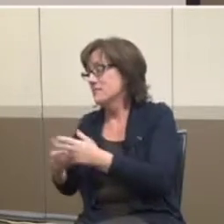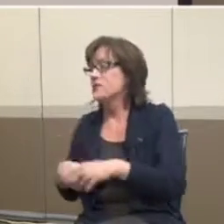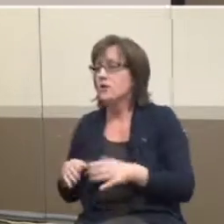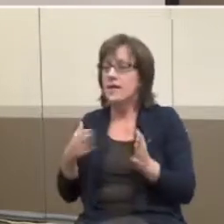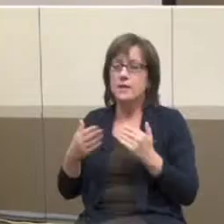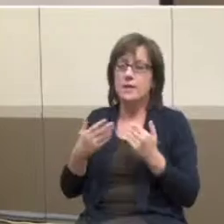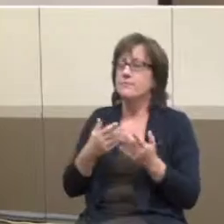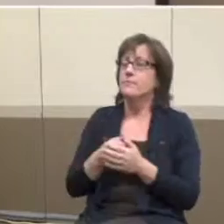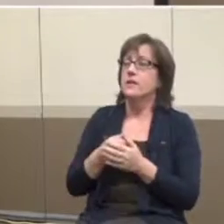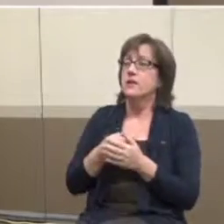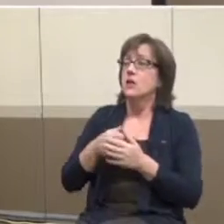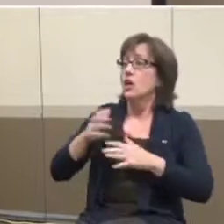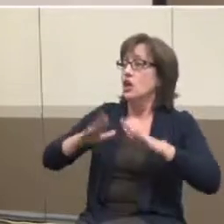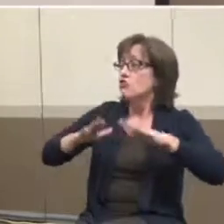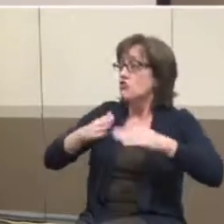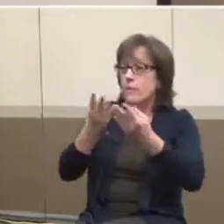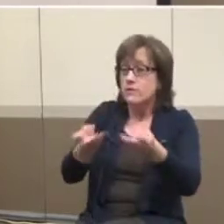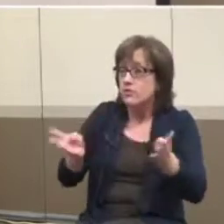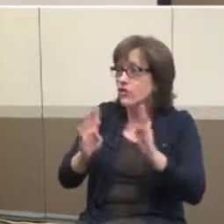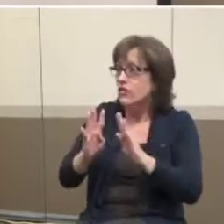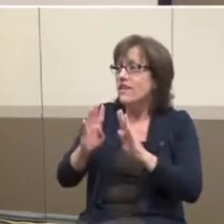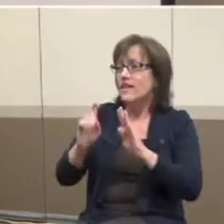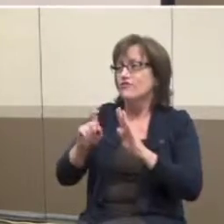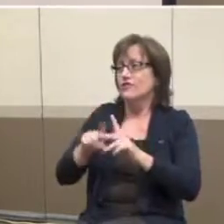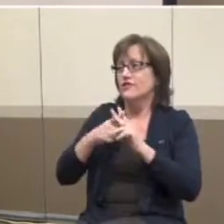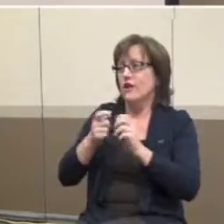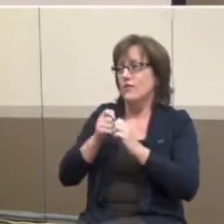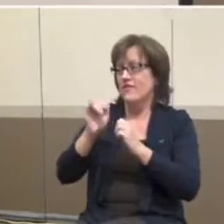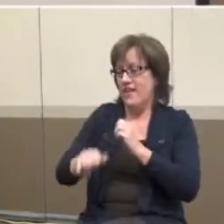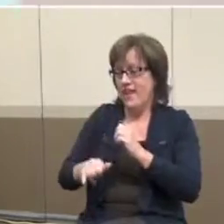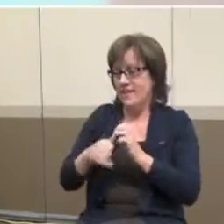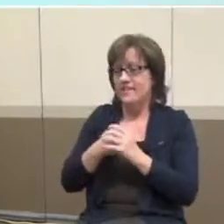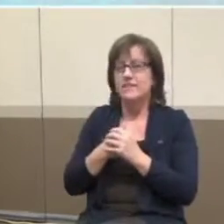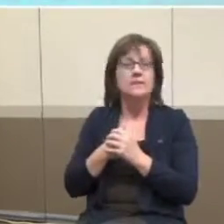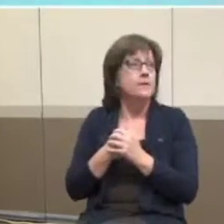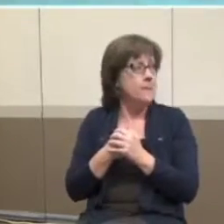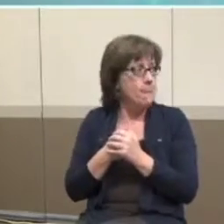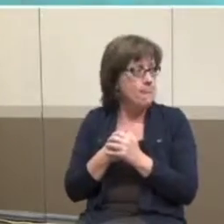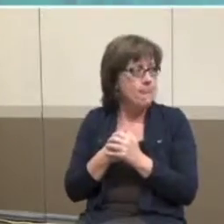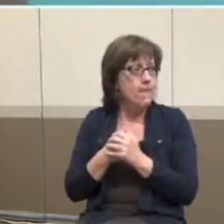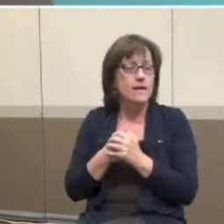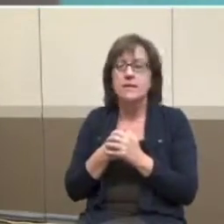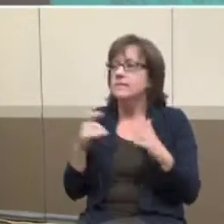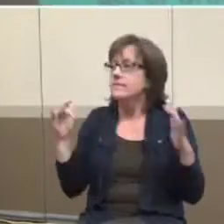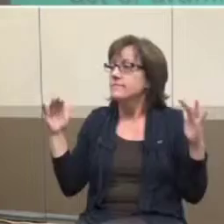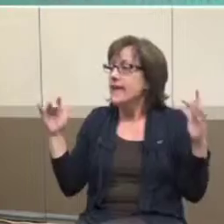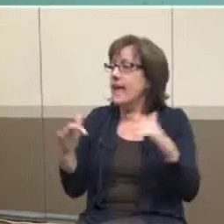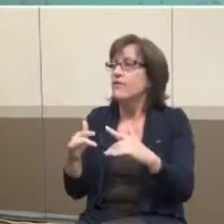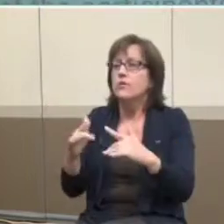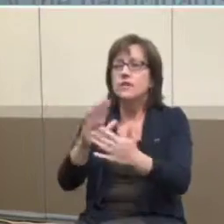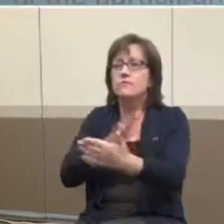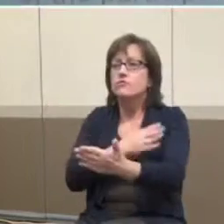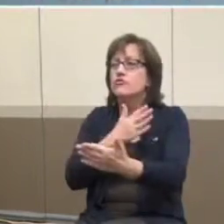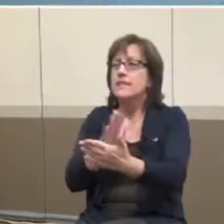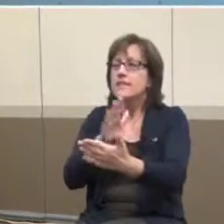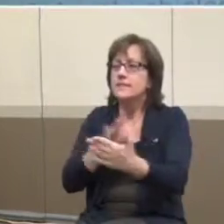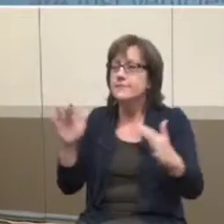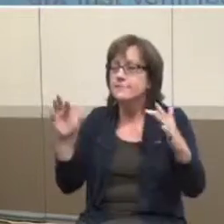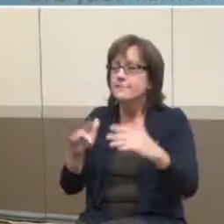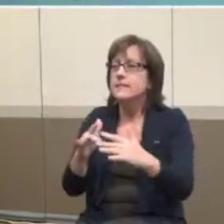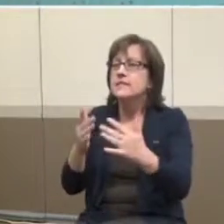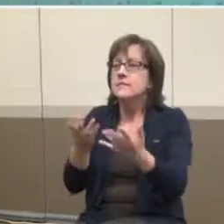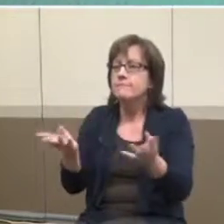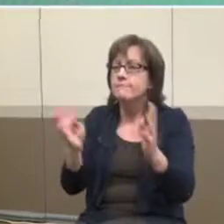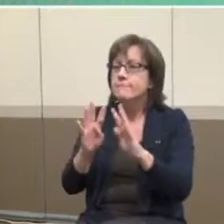So, what is a drum circle? I thought I should start there a little bit. A drum circle is a musical gathering, but a